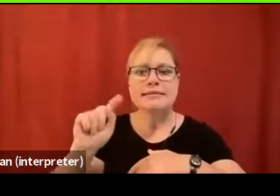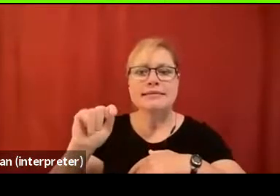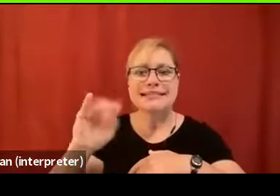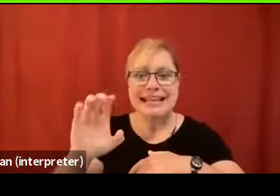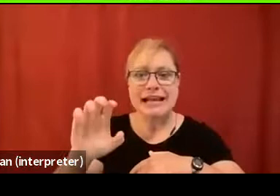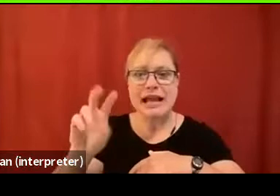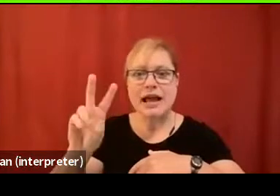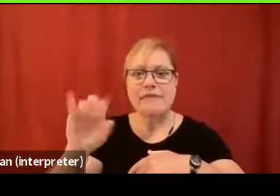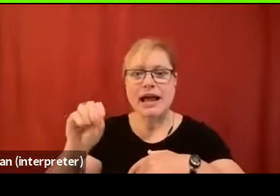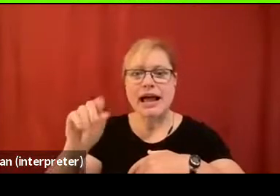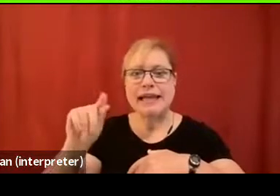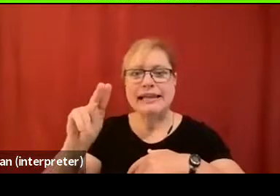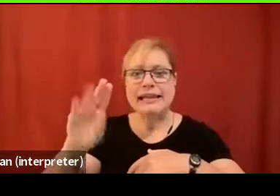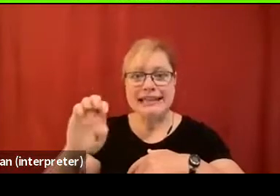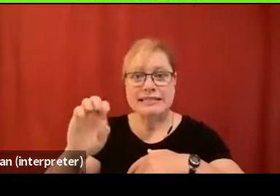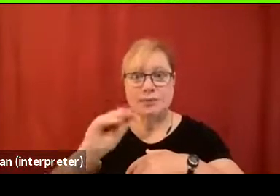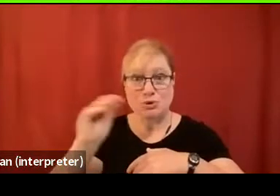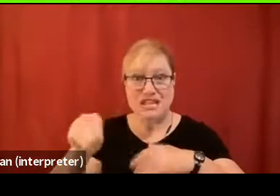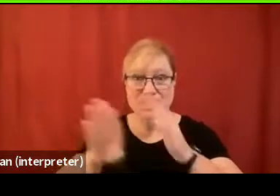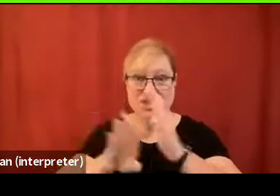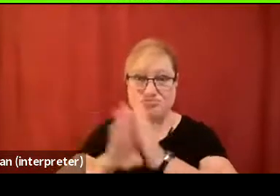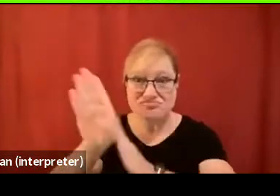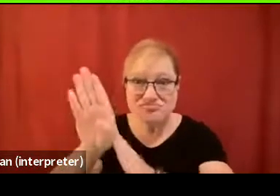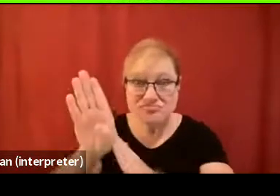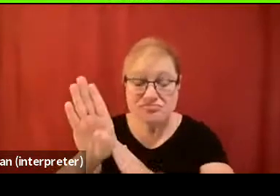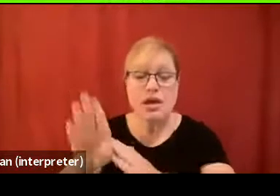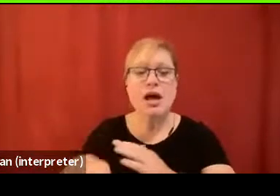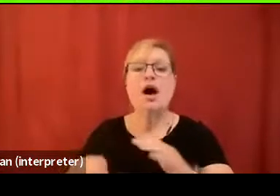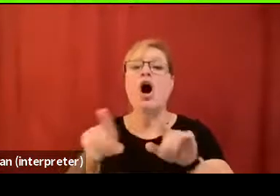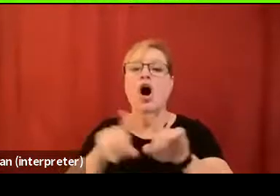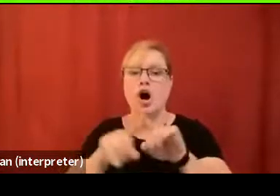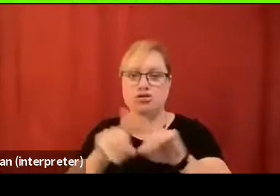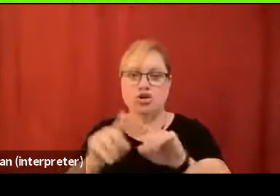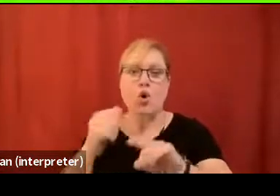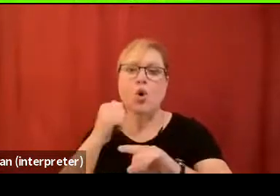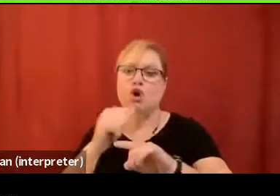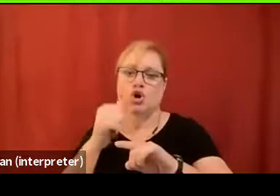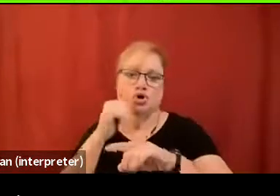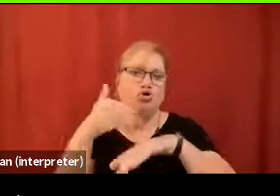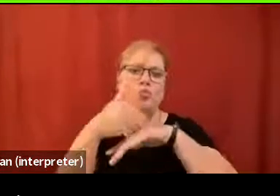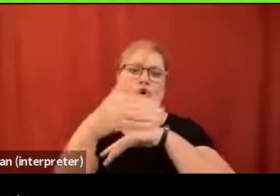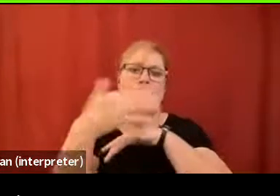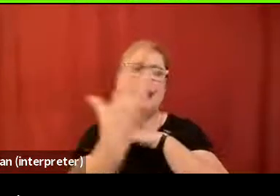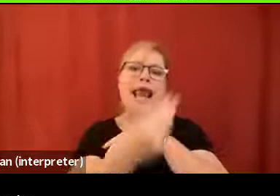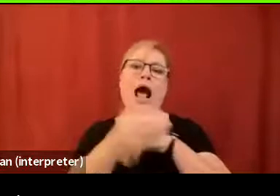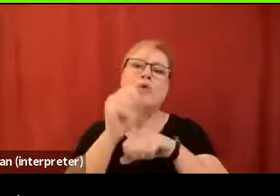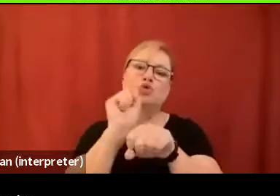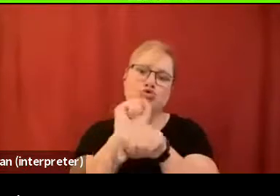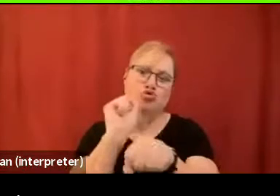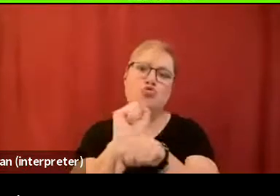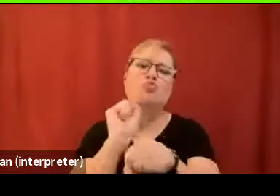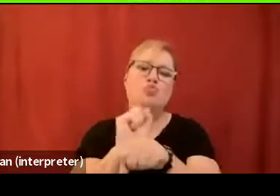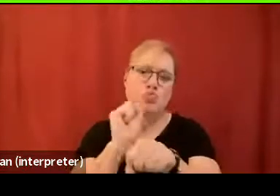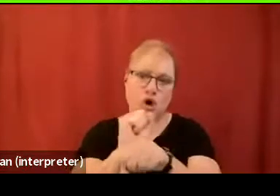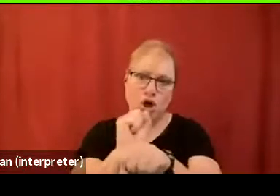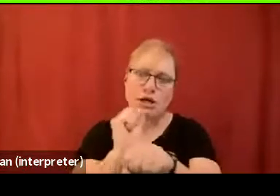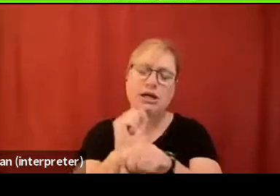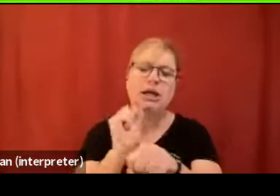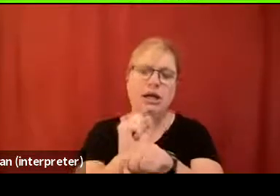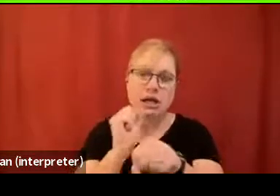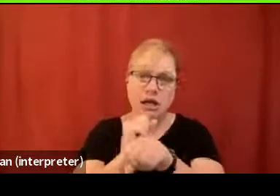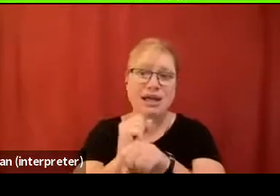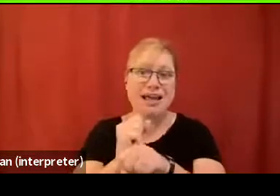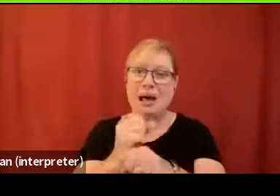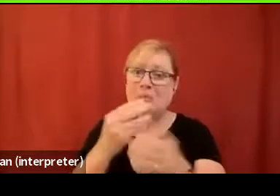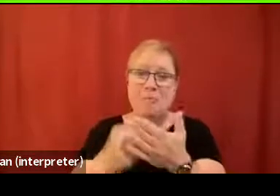well. But also here, girls were sent to work. You know, livelihoods became much more jeopardized. And so if a